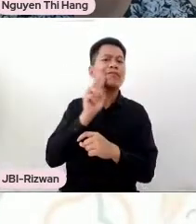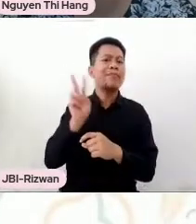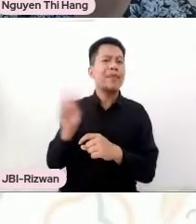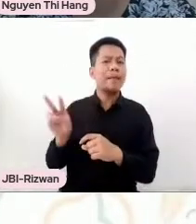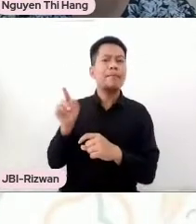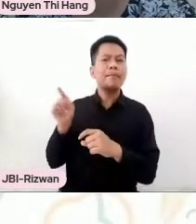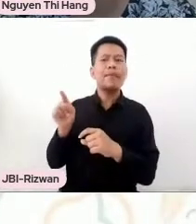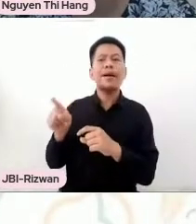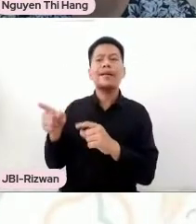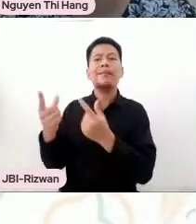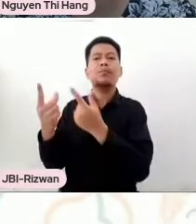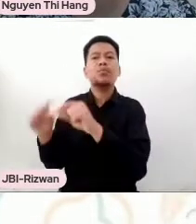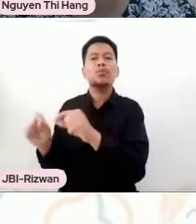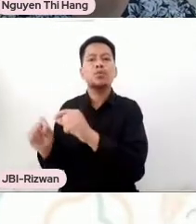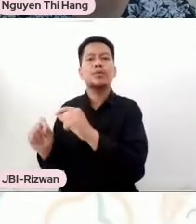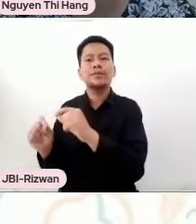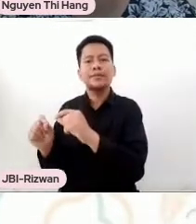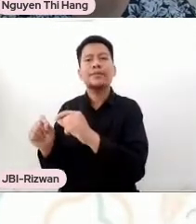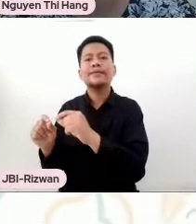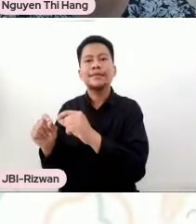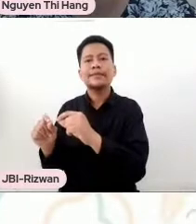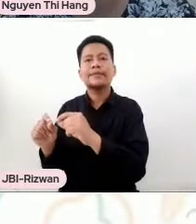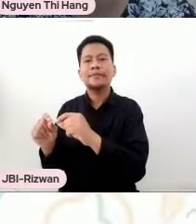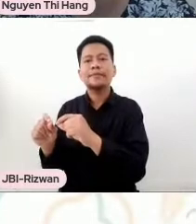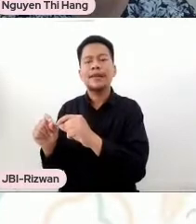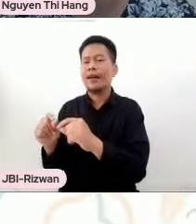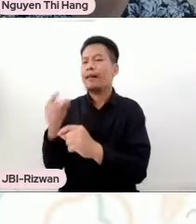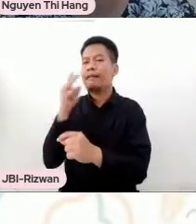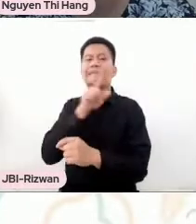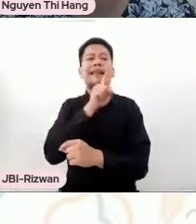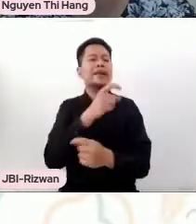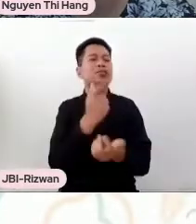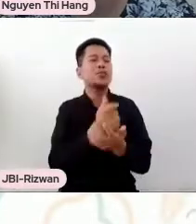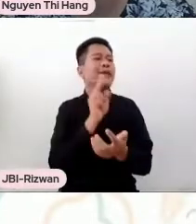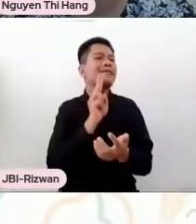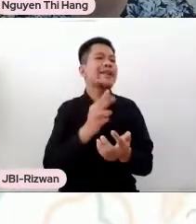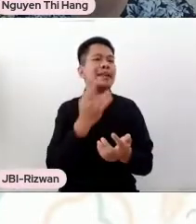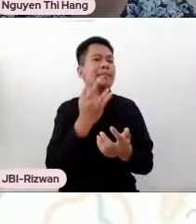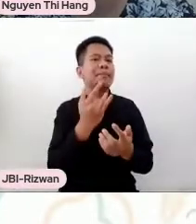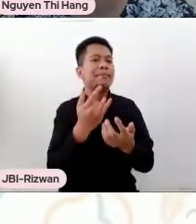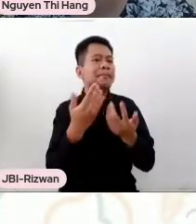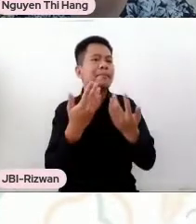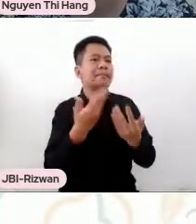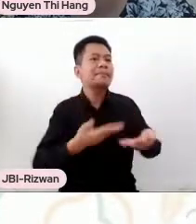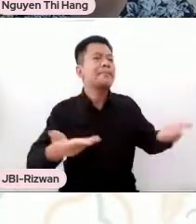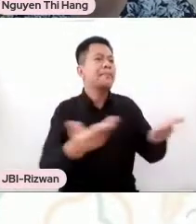Okay, kita akan tanyakan apa sih yang sebenarnya terjadi di Vietnam. Okay, please Miss Hang.